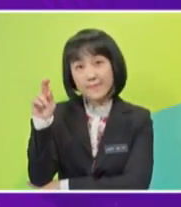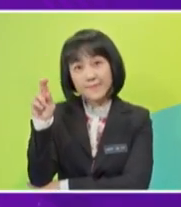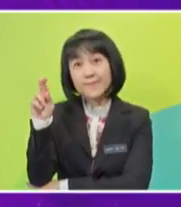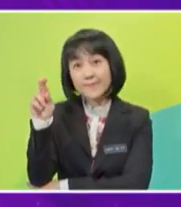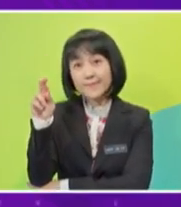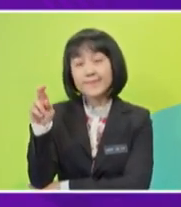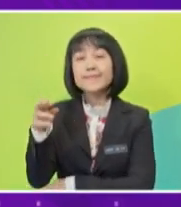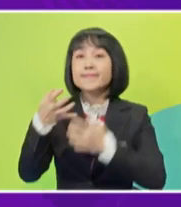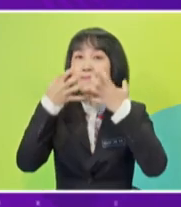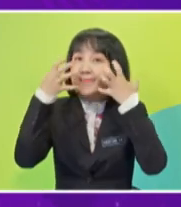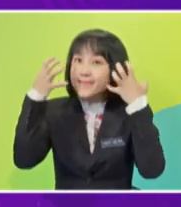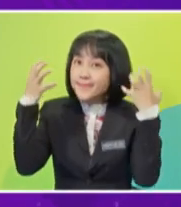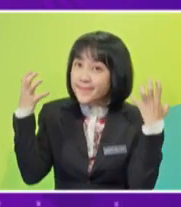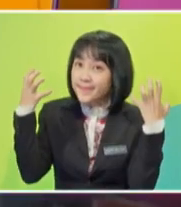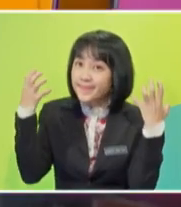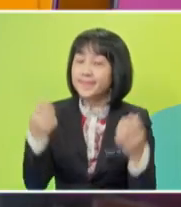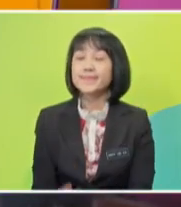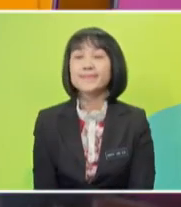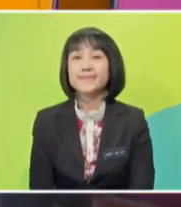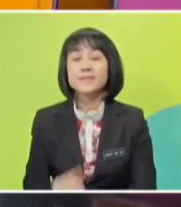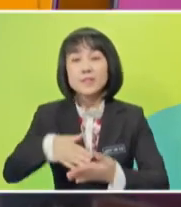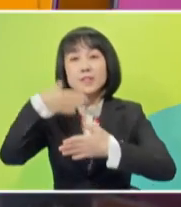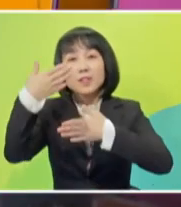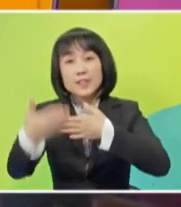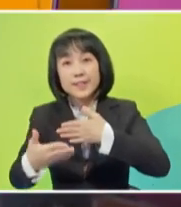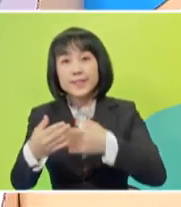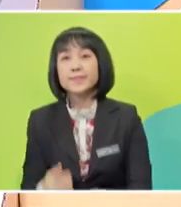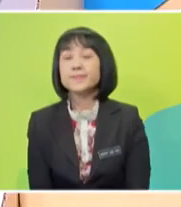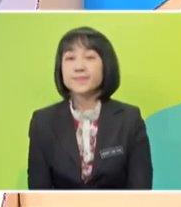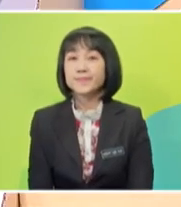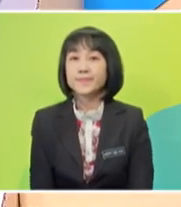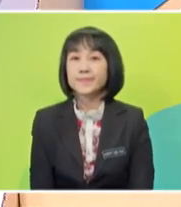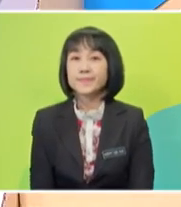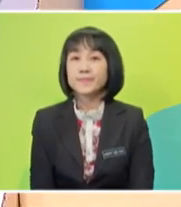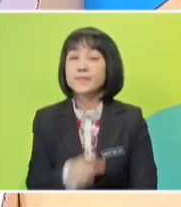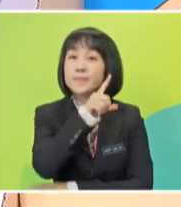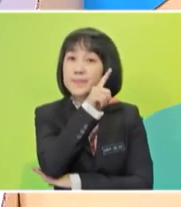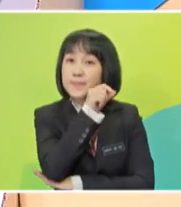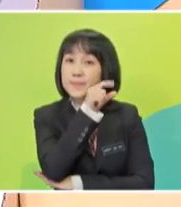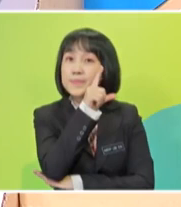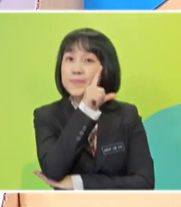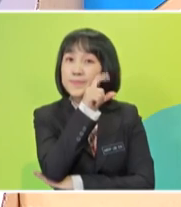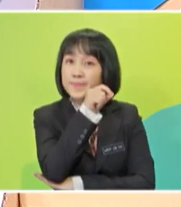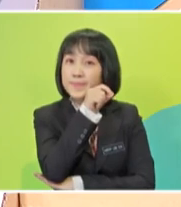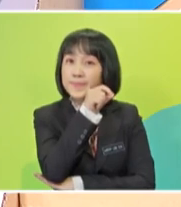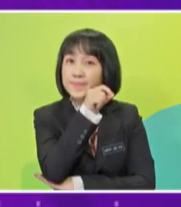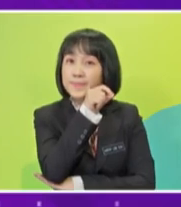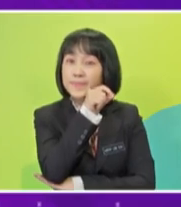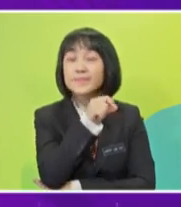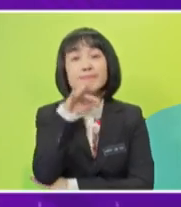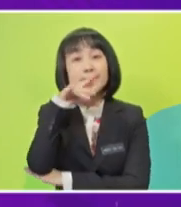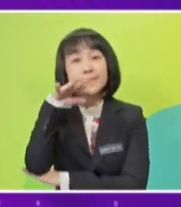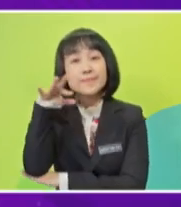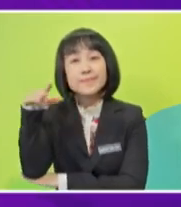T-I-G-E-R. Tiger. Okay? And next, we have parrot. Parrot. So, parrot